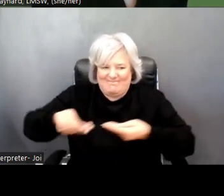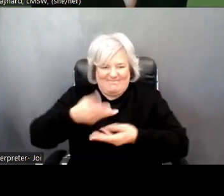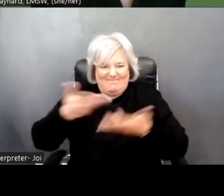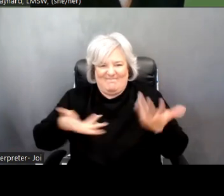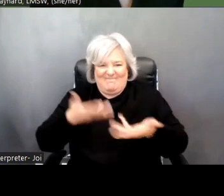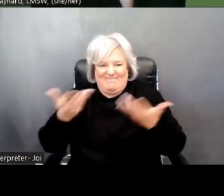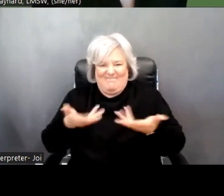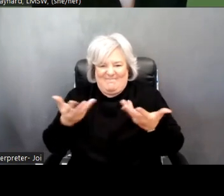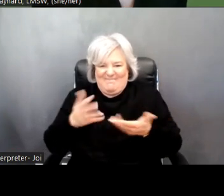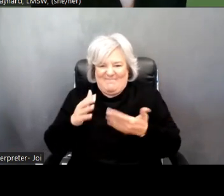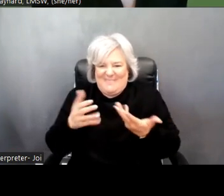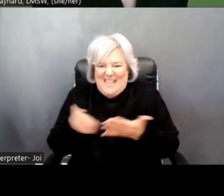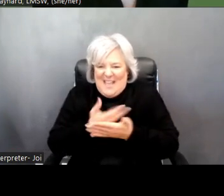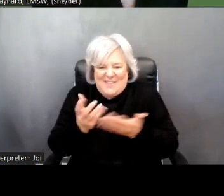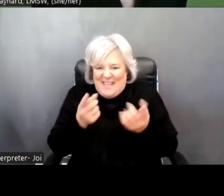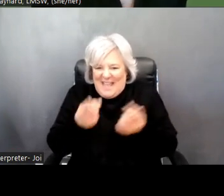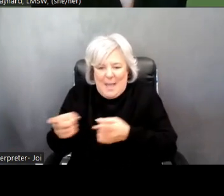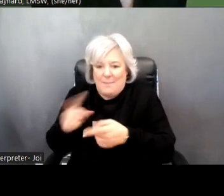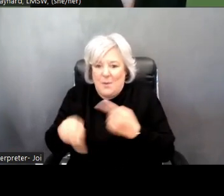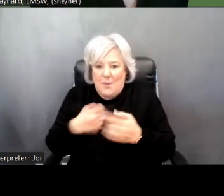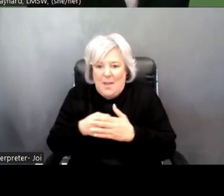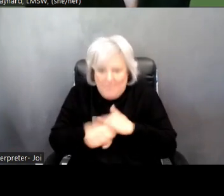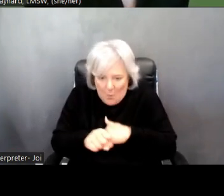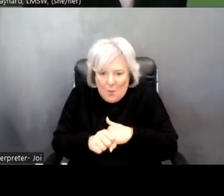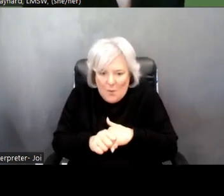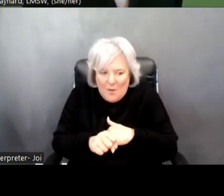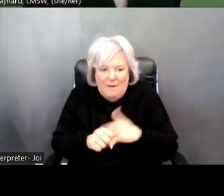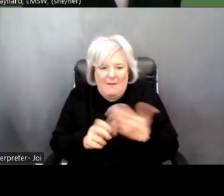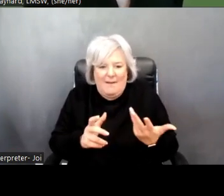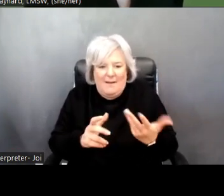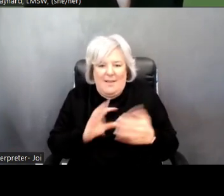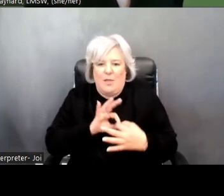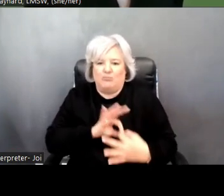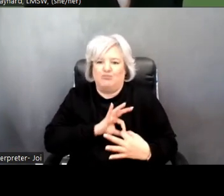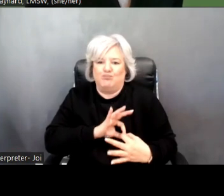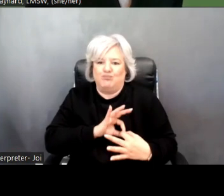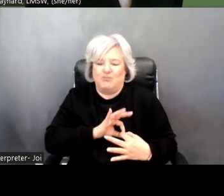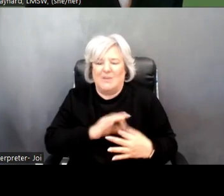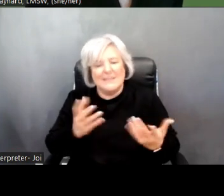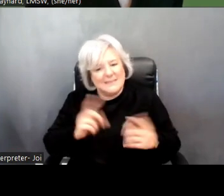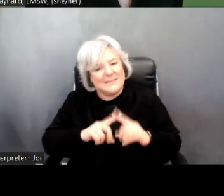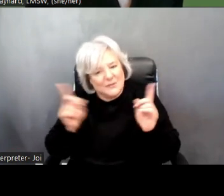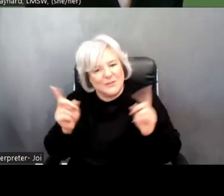good juicy stuff that happens when a child is born and stays with their birth family.